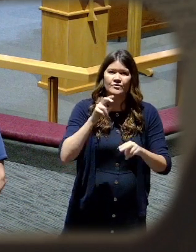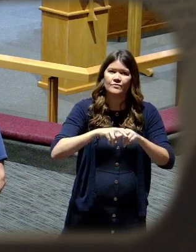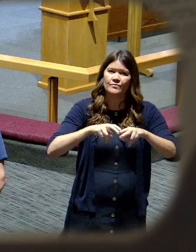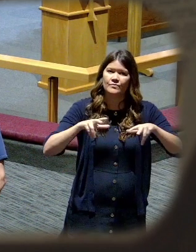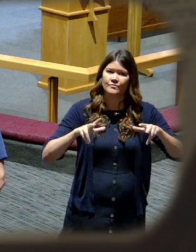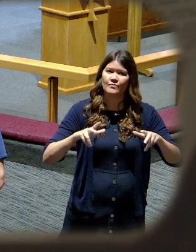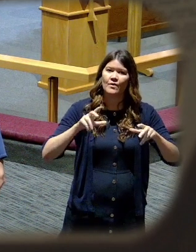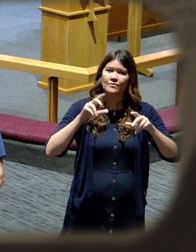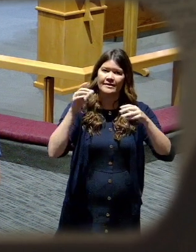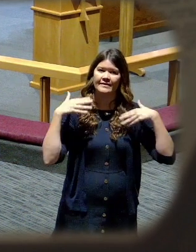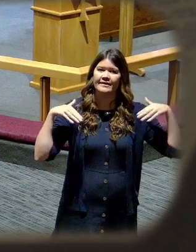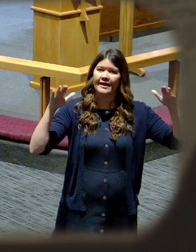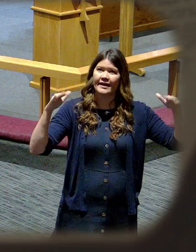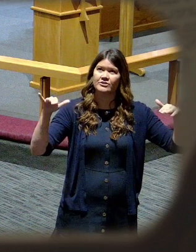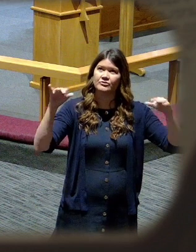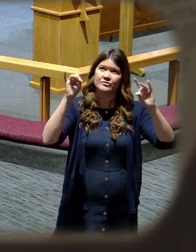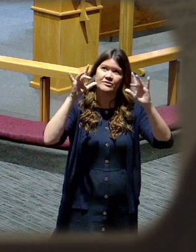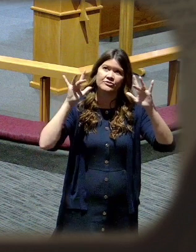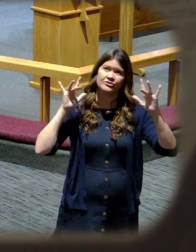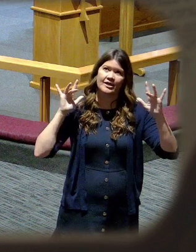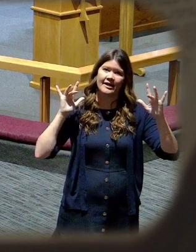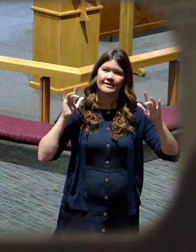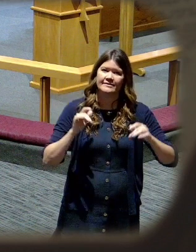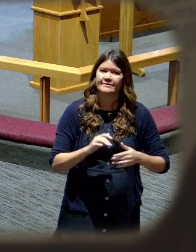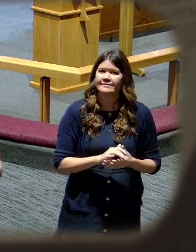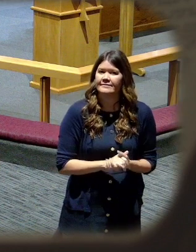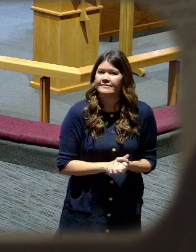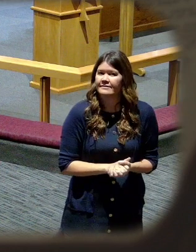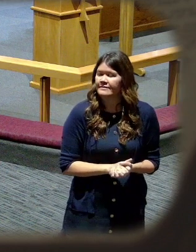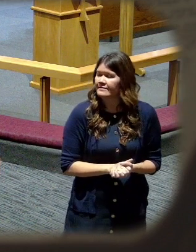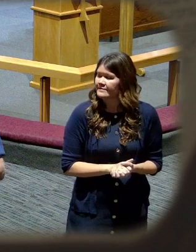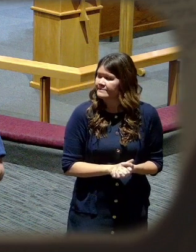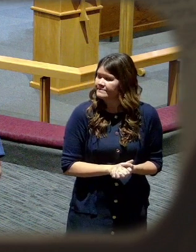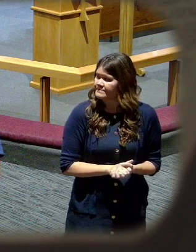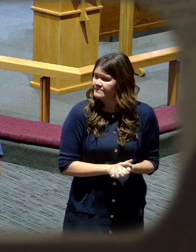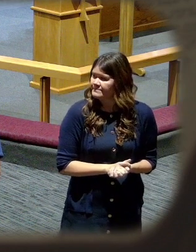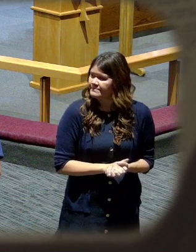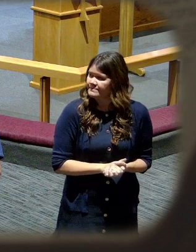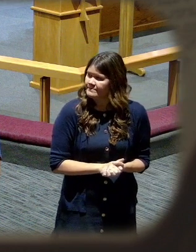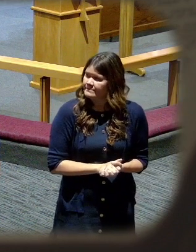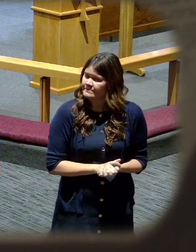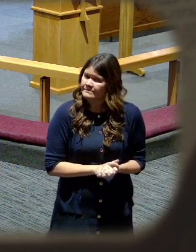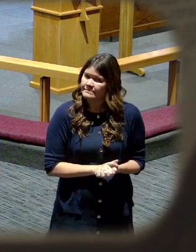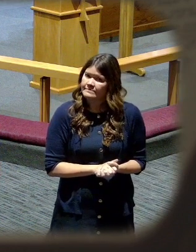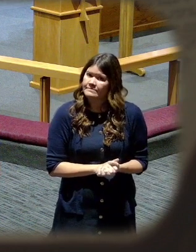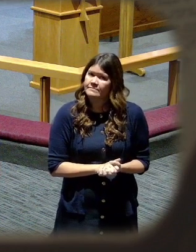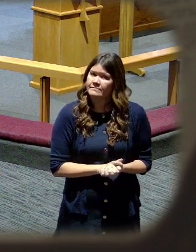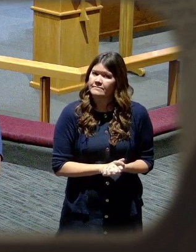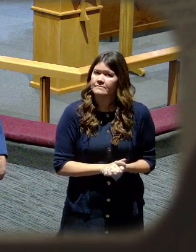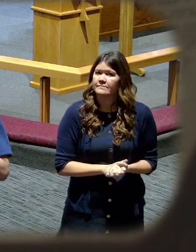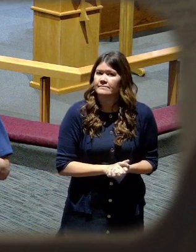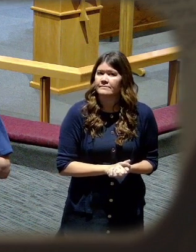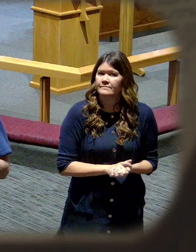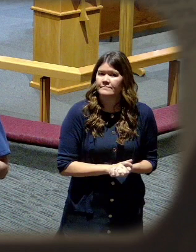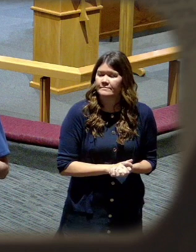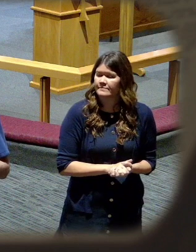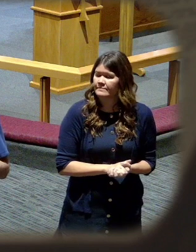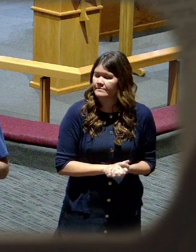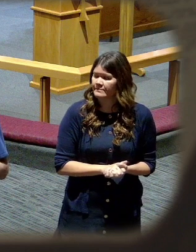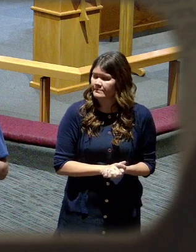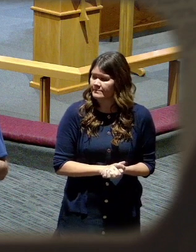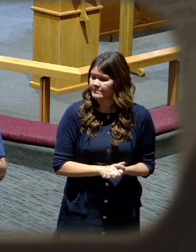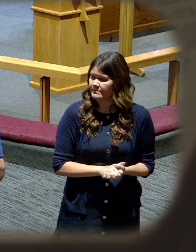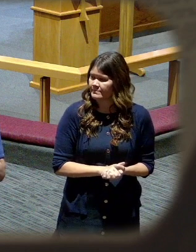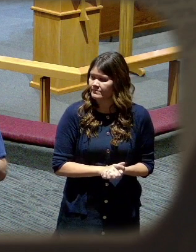shine forth. Restore us, O God. Let your face shine, and we may be saved.